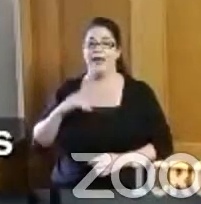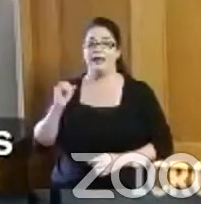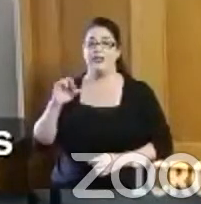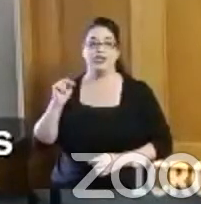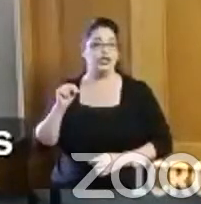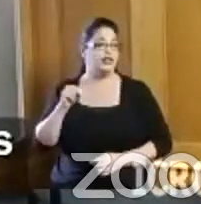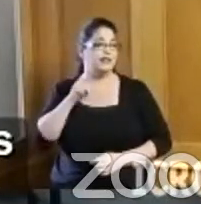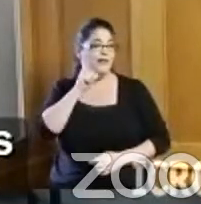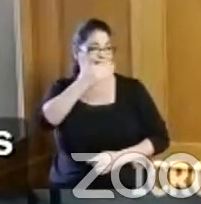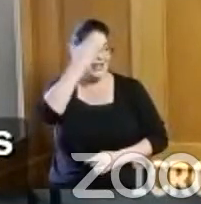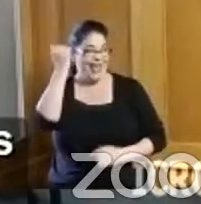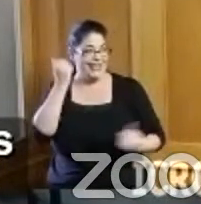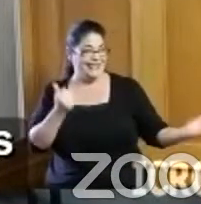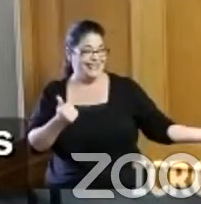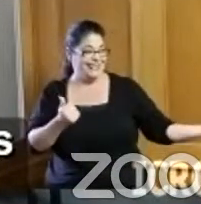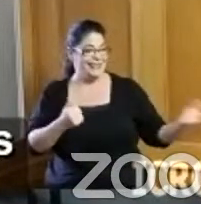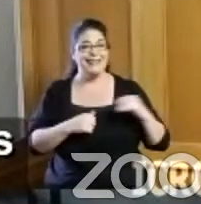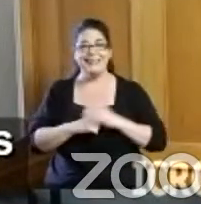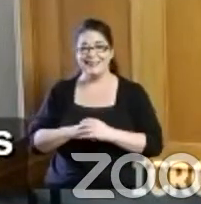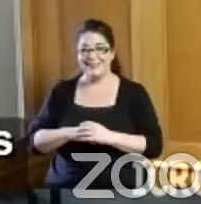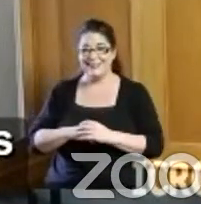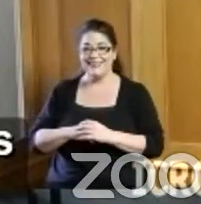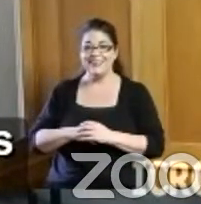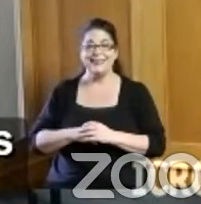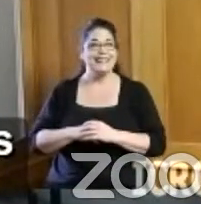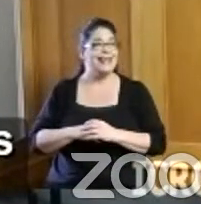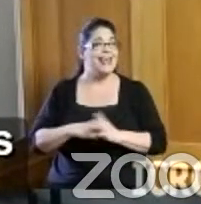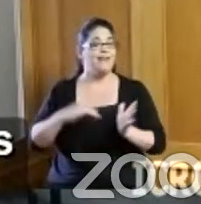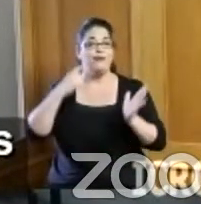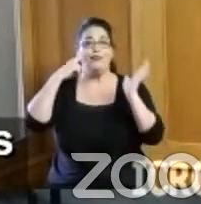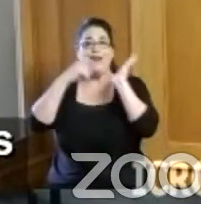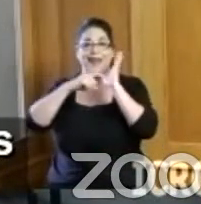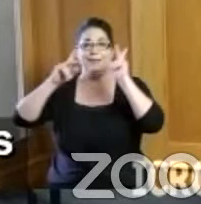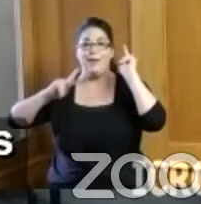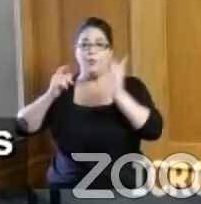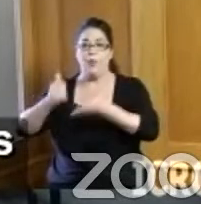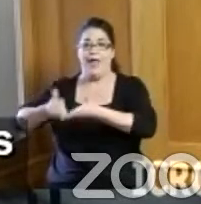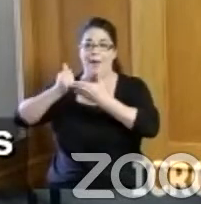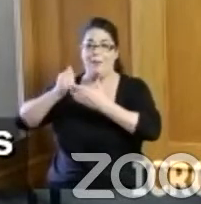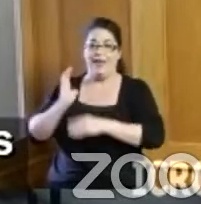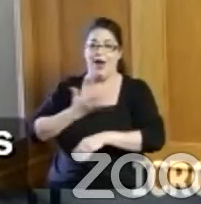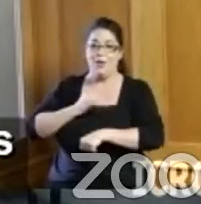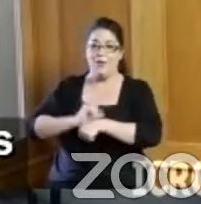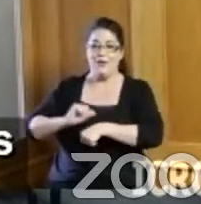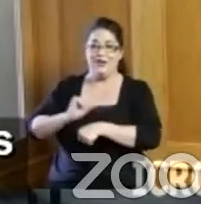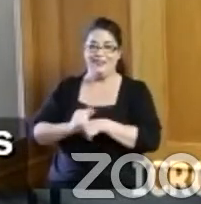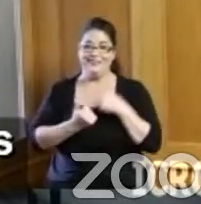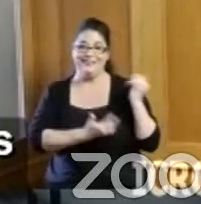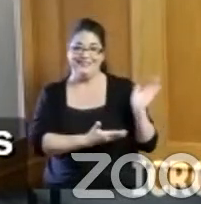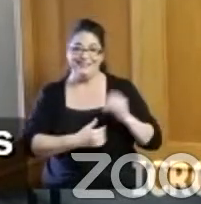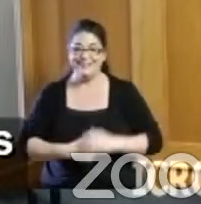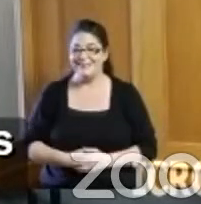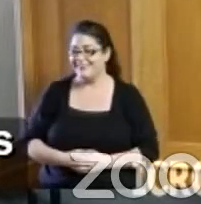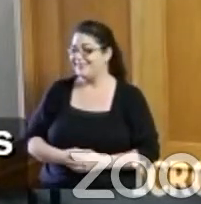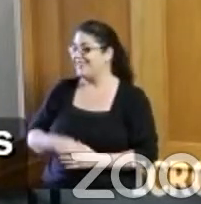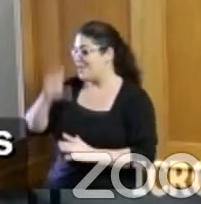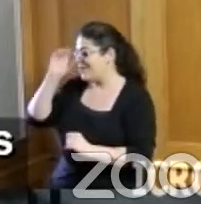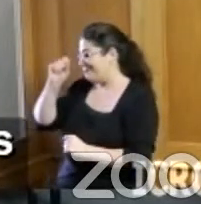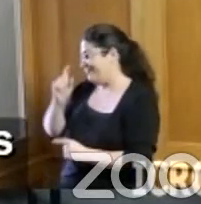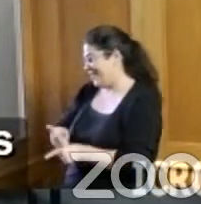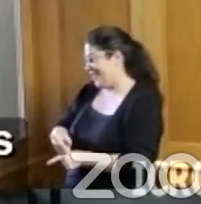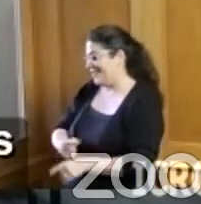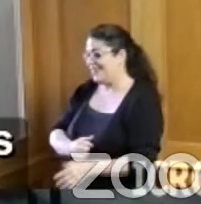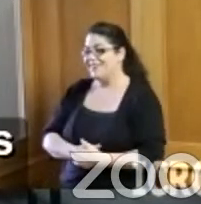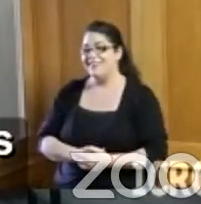you, Rosalie. She's sitting in the back. So as long as we're recognizing individuals that are helping the work, thank you for being absolutely here. Absolutely. And my